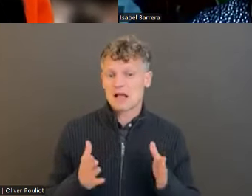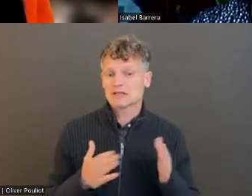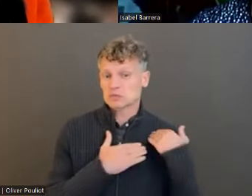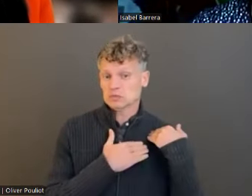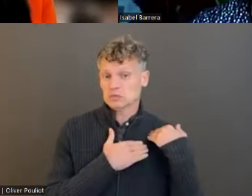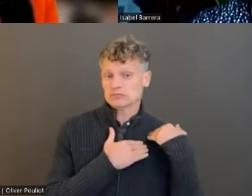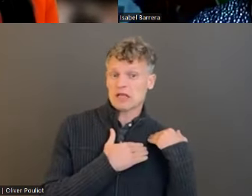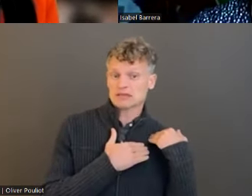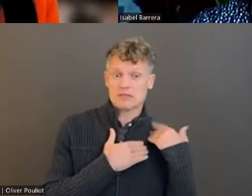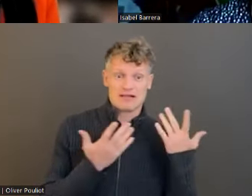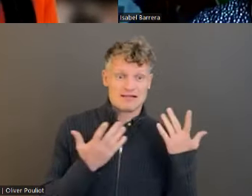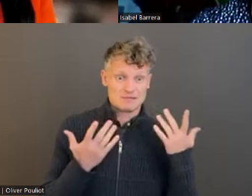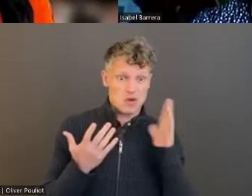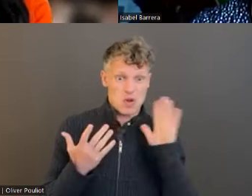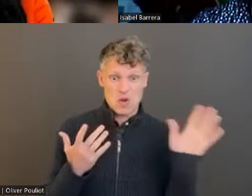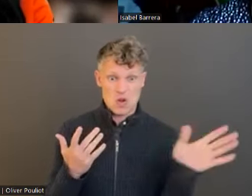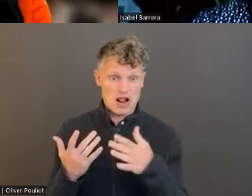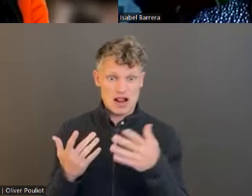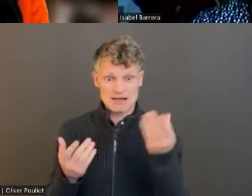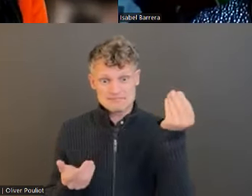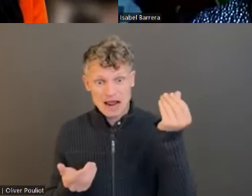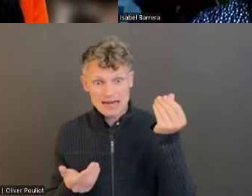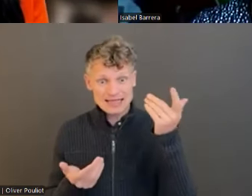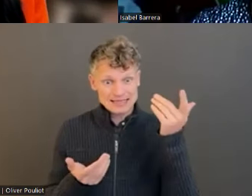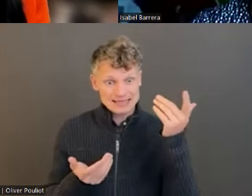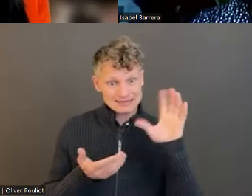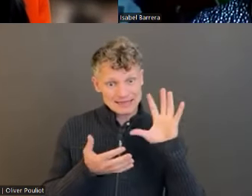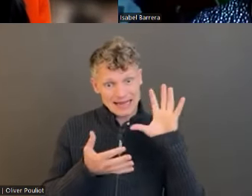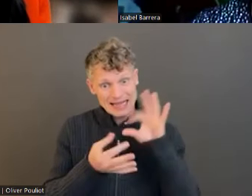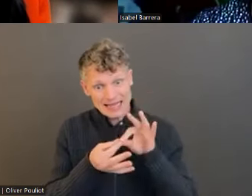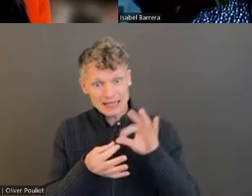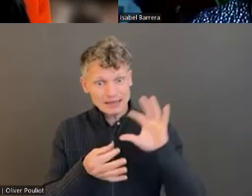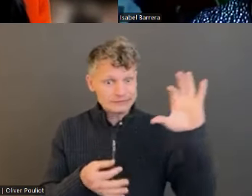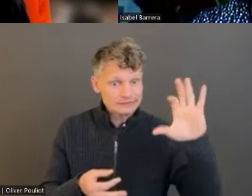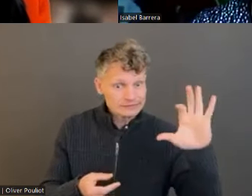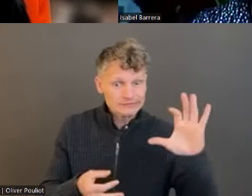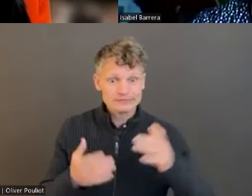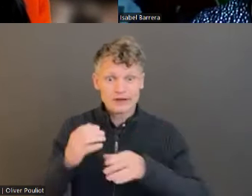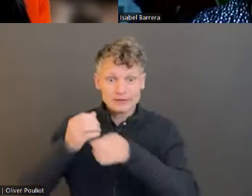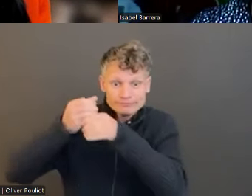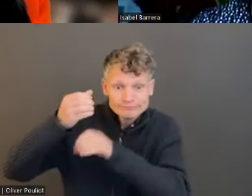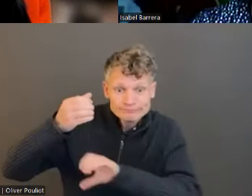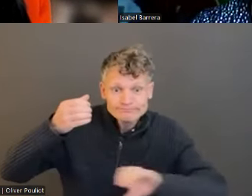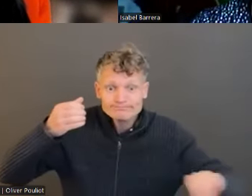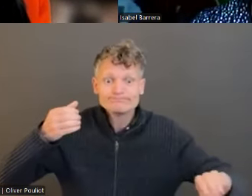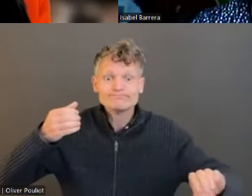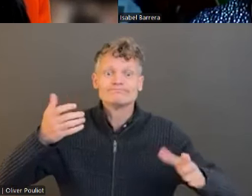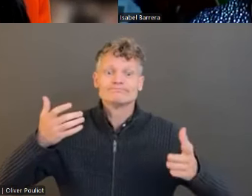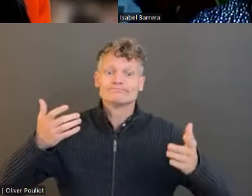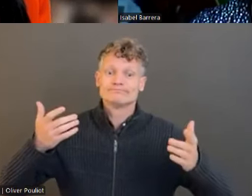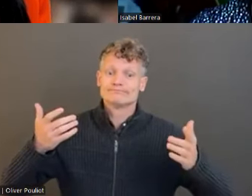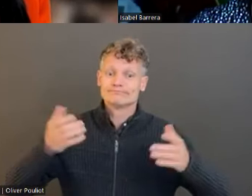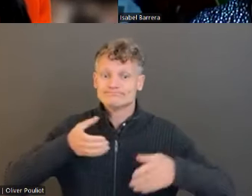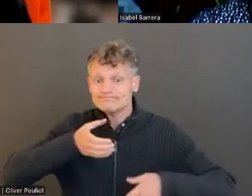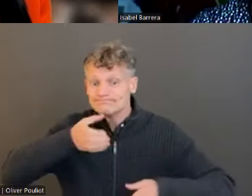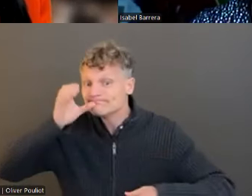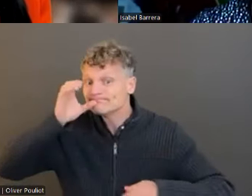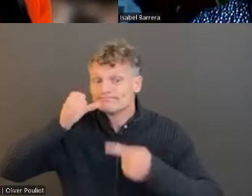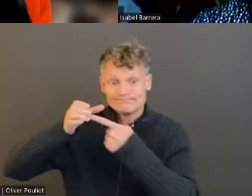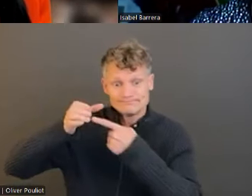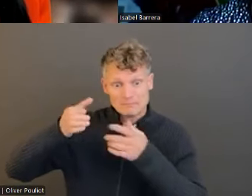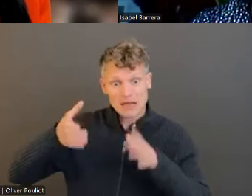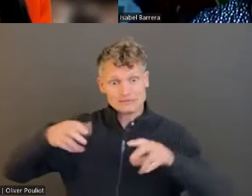potable water, or sanitary systems or sewer systems. However, we need to work to identify which